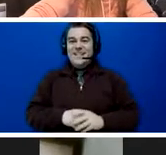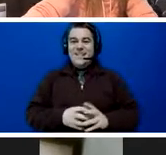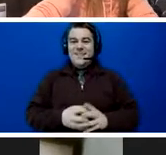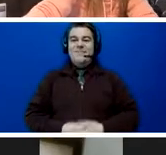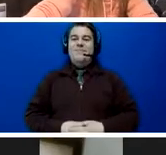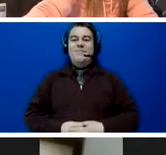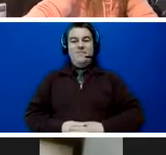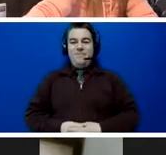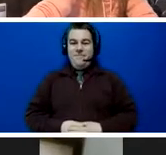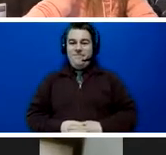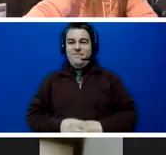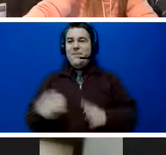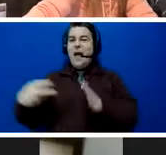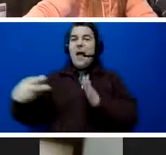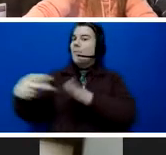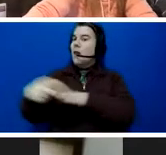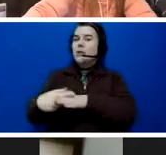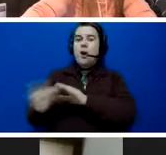And I, I plugged it in there all day. Okay.